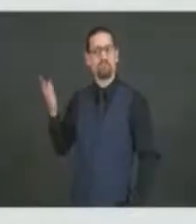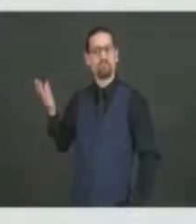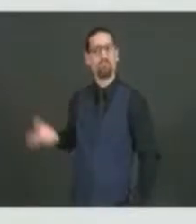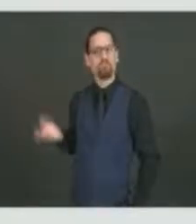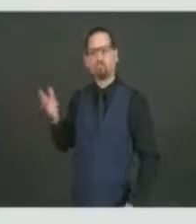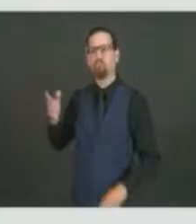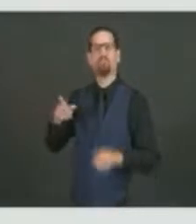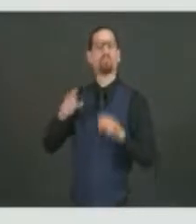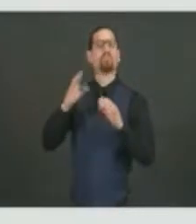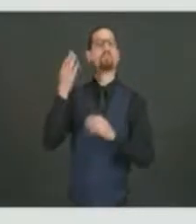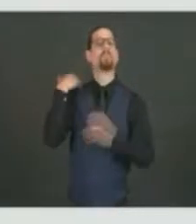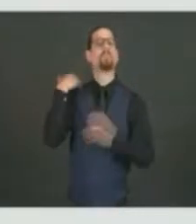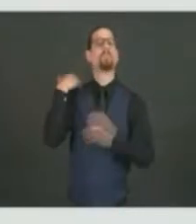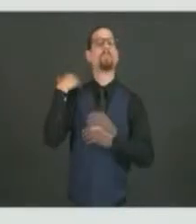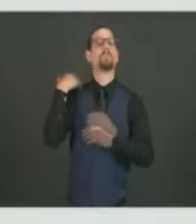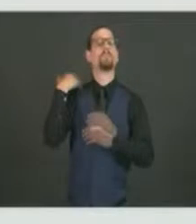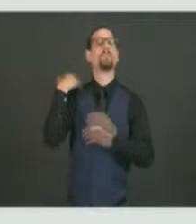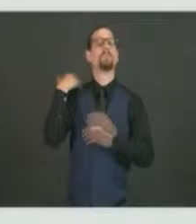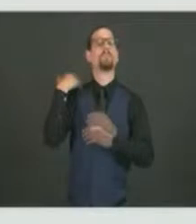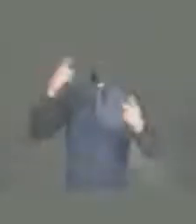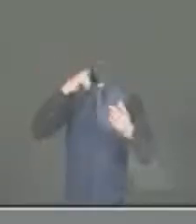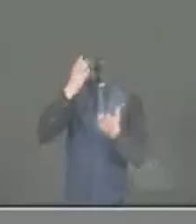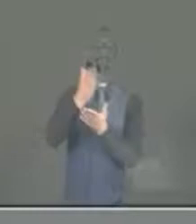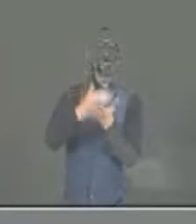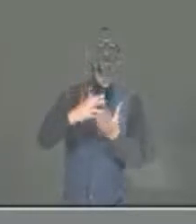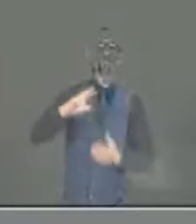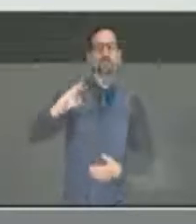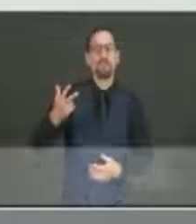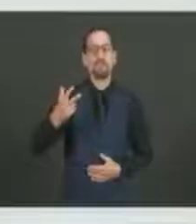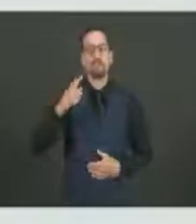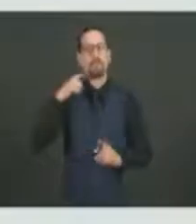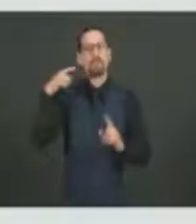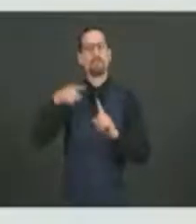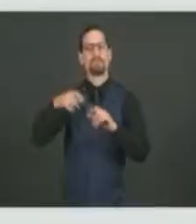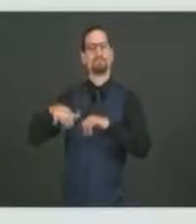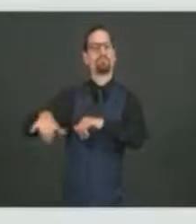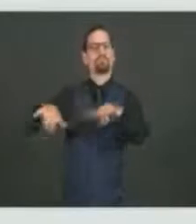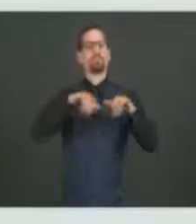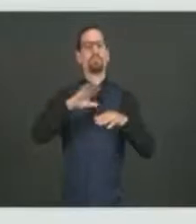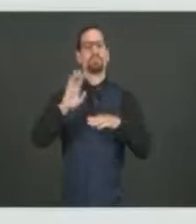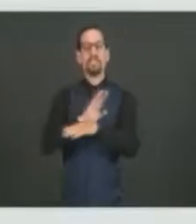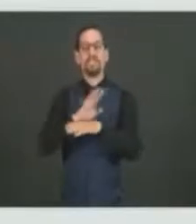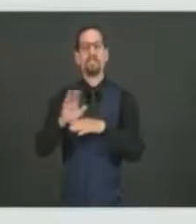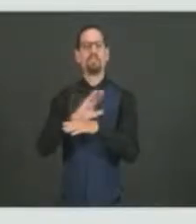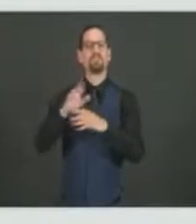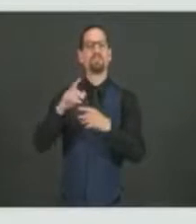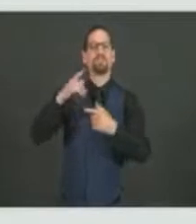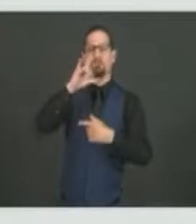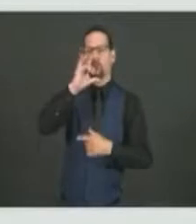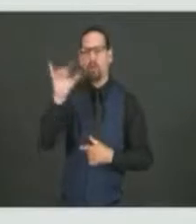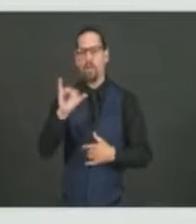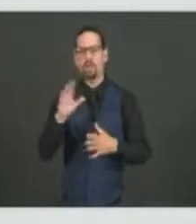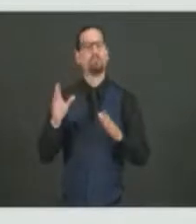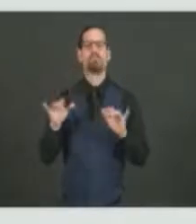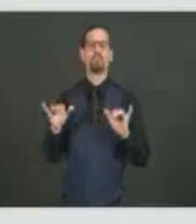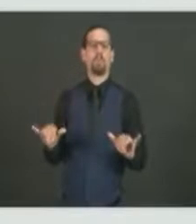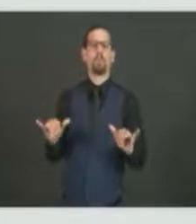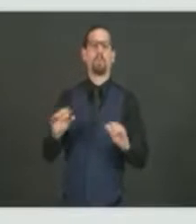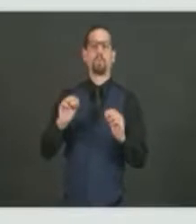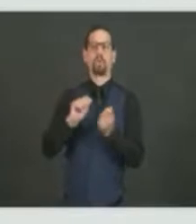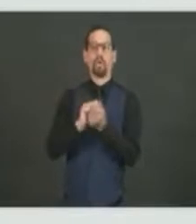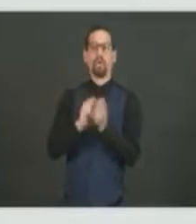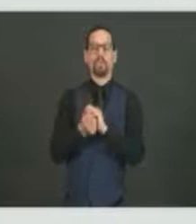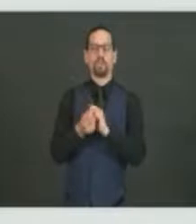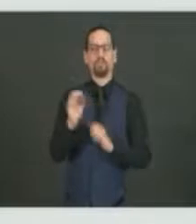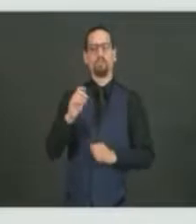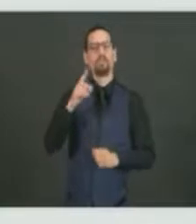announced phase 3 standards for businesses and cultural institutions. So if you're a restaurant or small